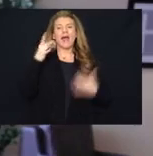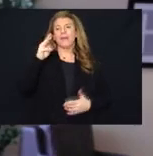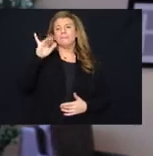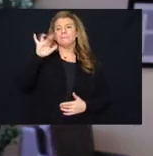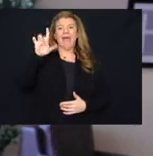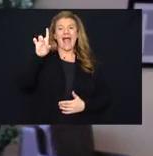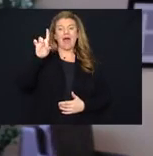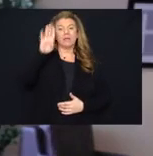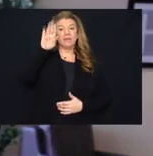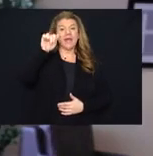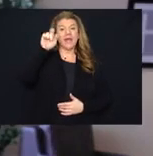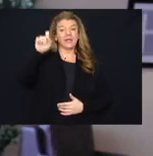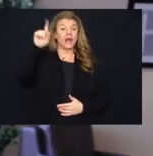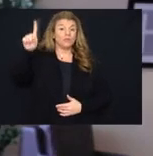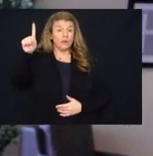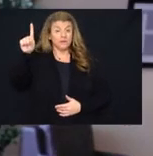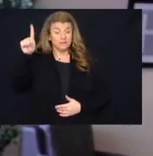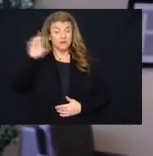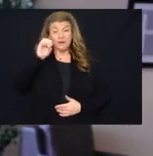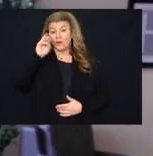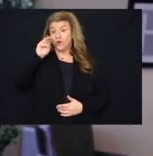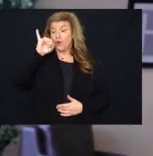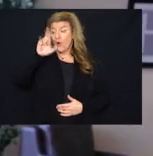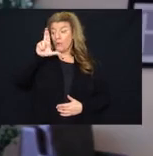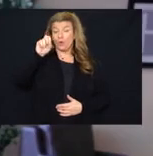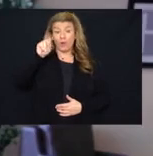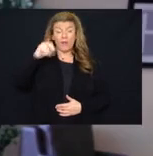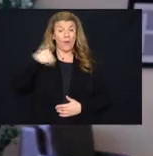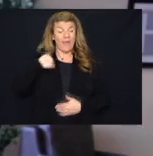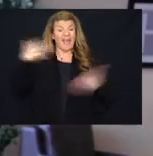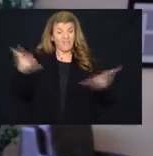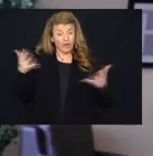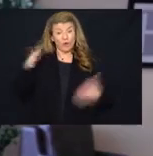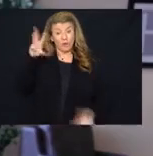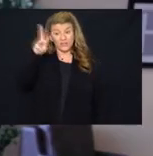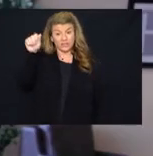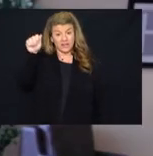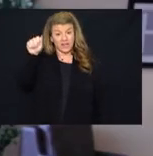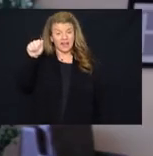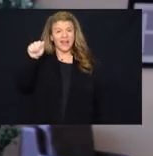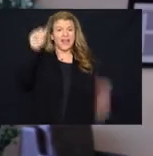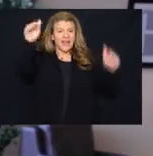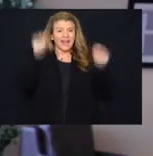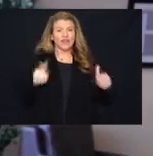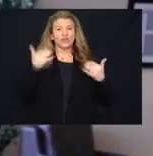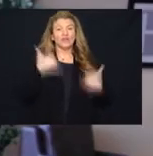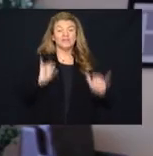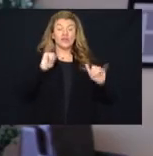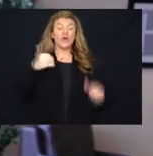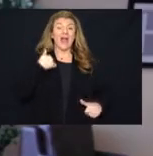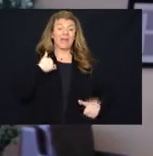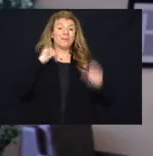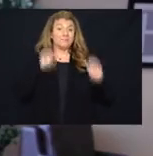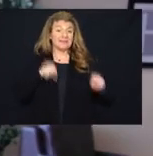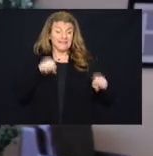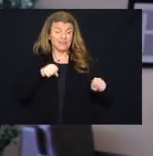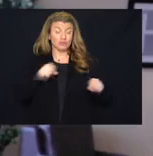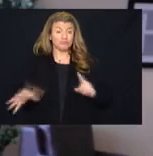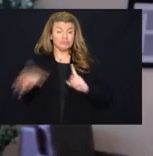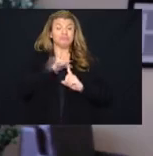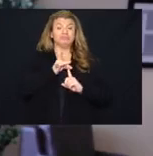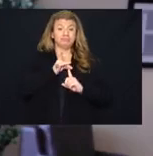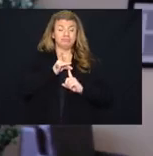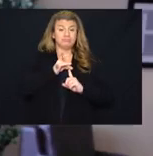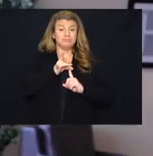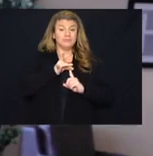the BA.1, the Omicron variant that we have in West Virginia, then you still have the potential to get reinfected